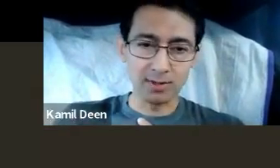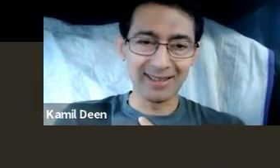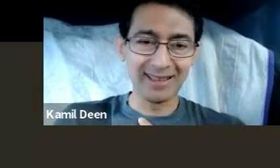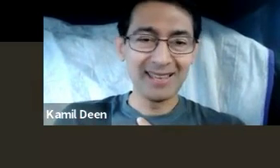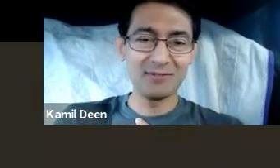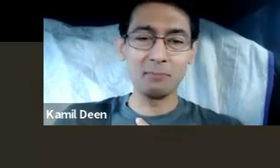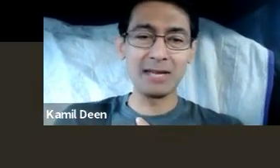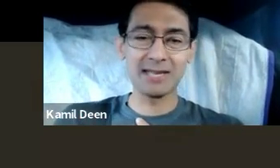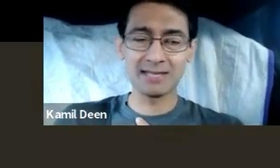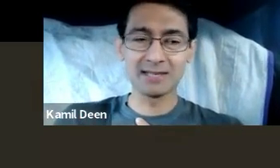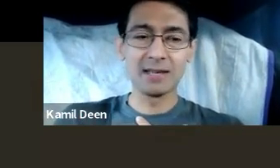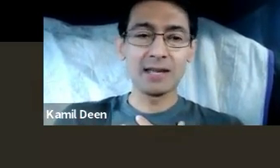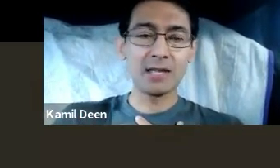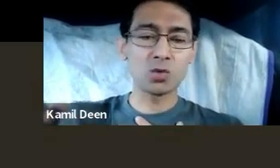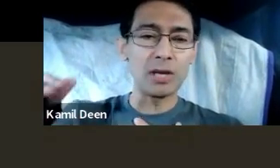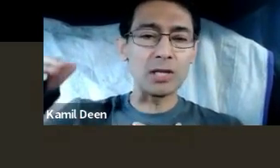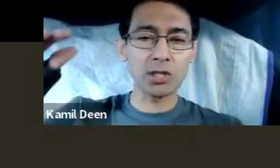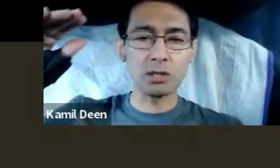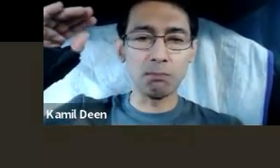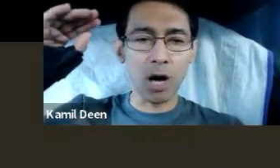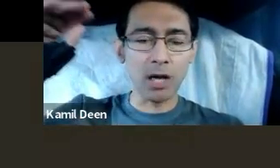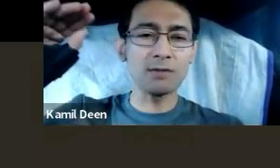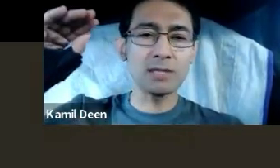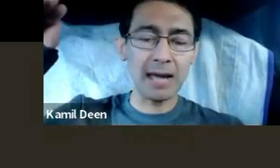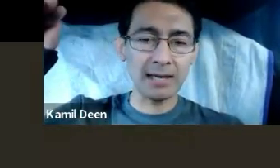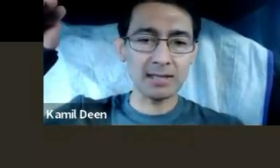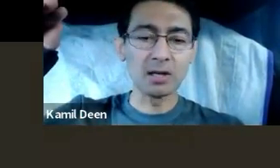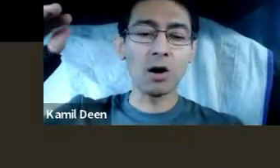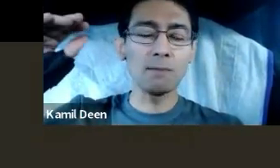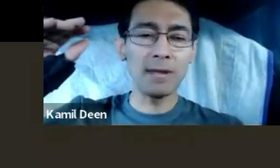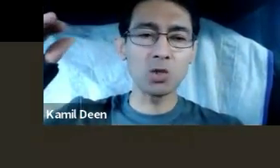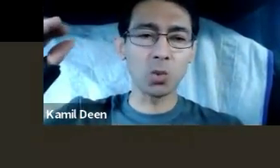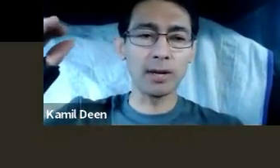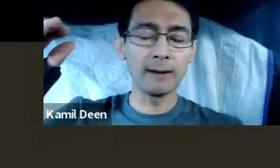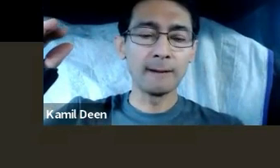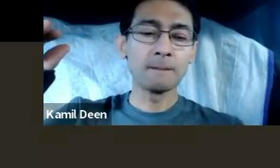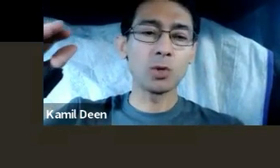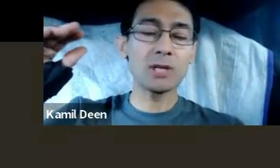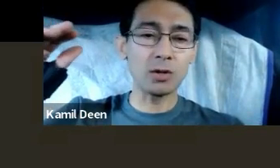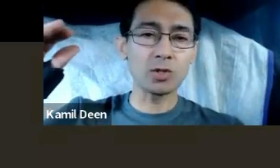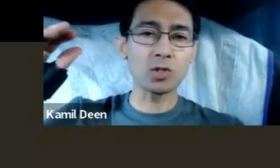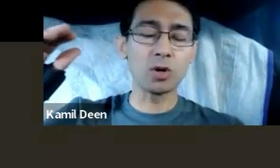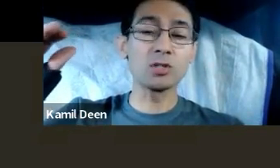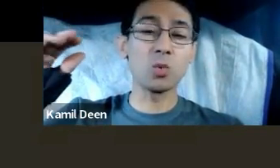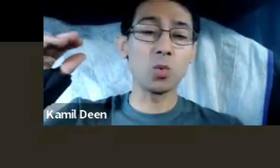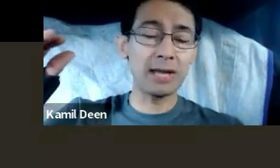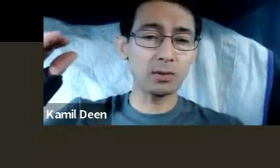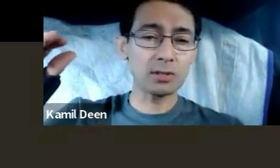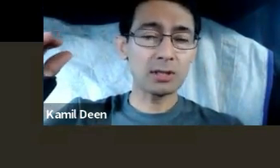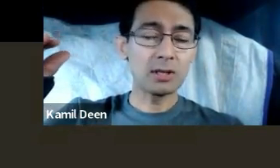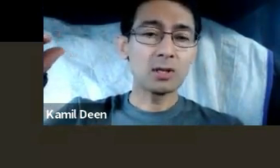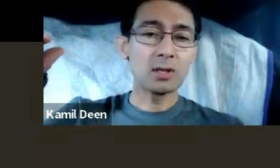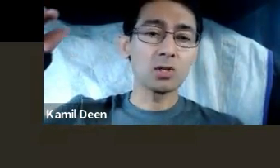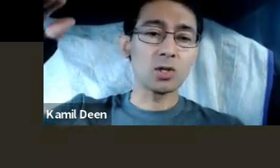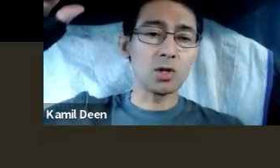count, if that makes sense. It's really just the body of the text on page one, which counts towards the word